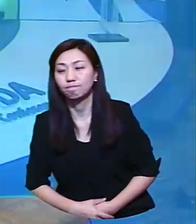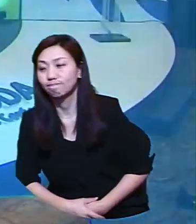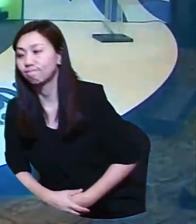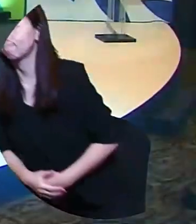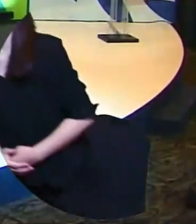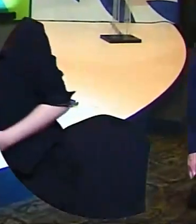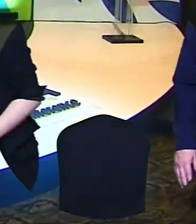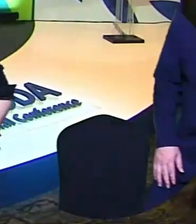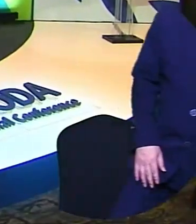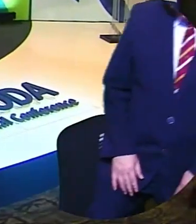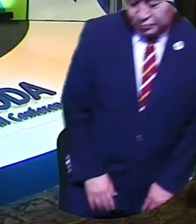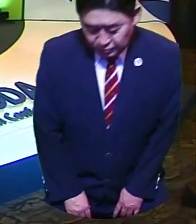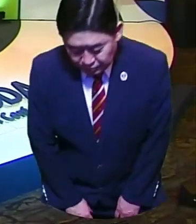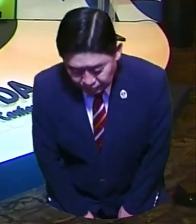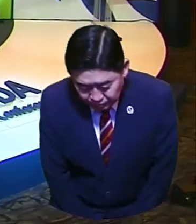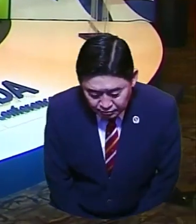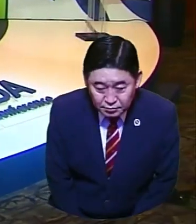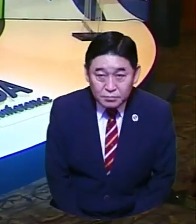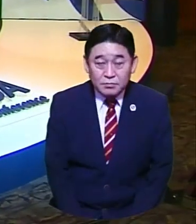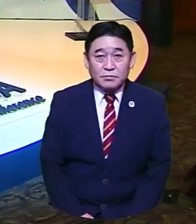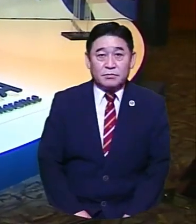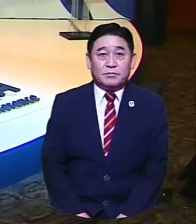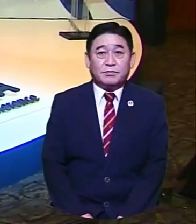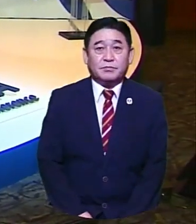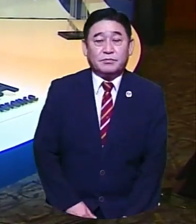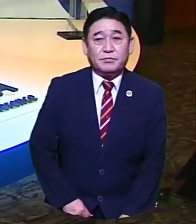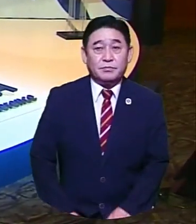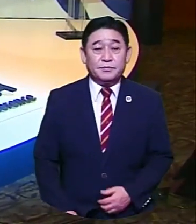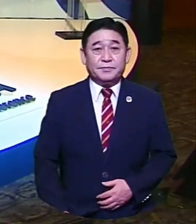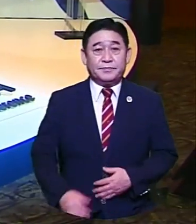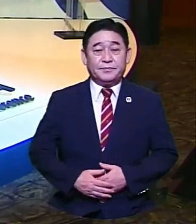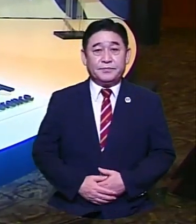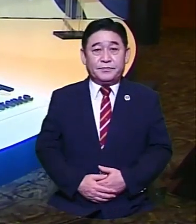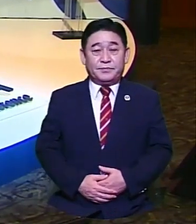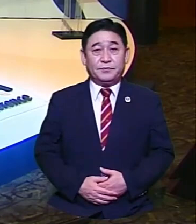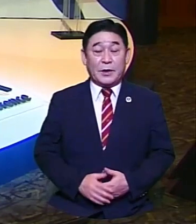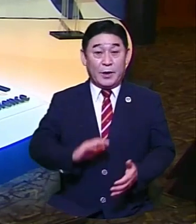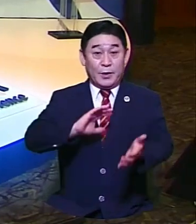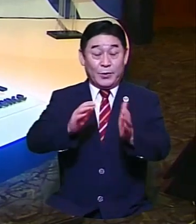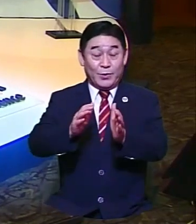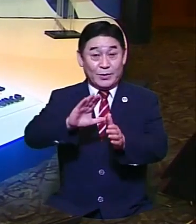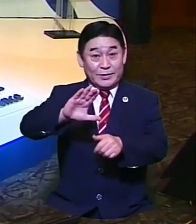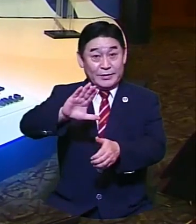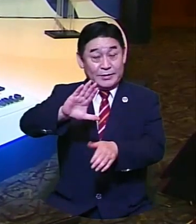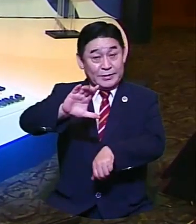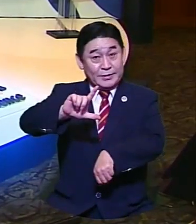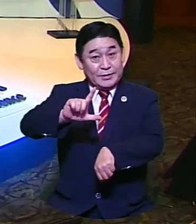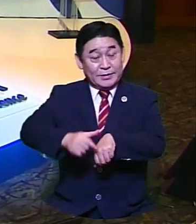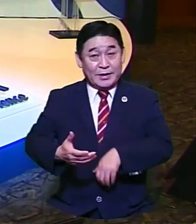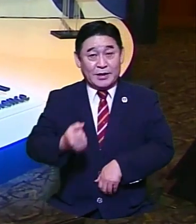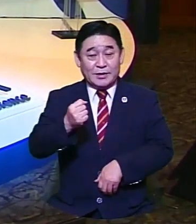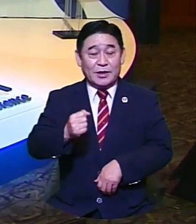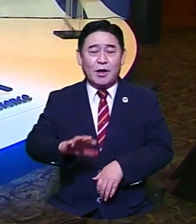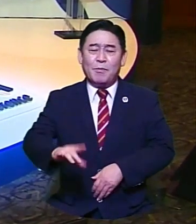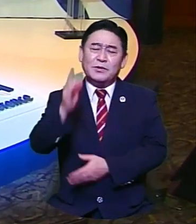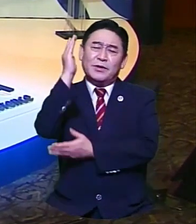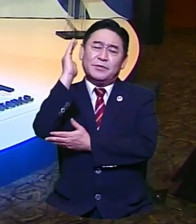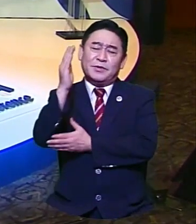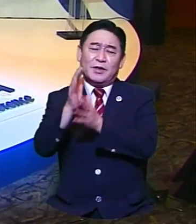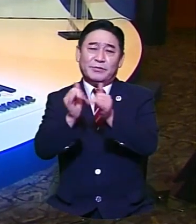will start off by asking some questions to our speakers to facilitate our